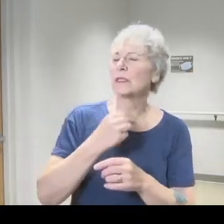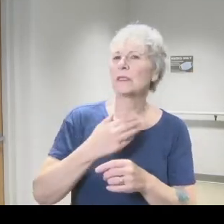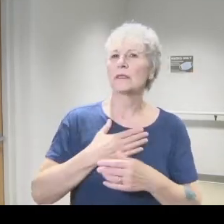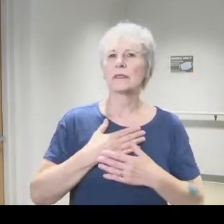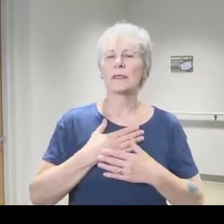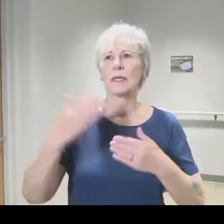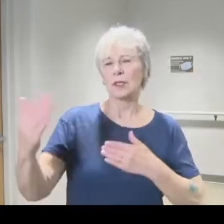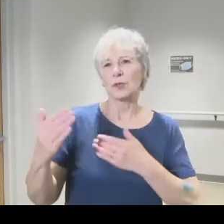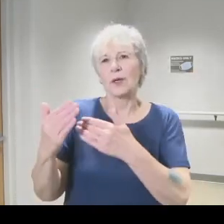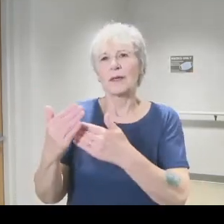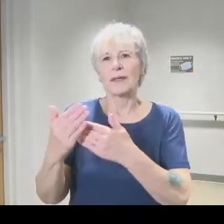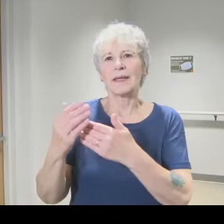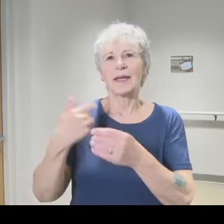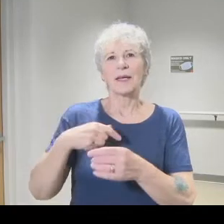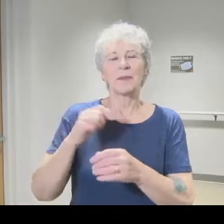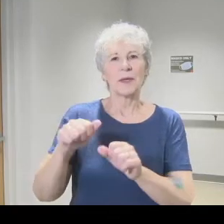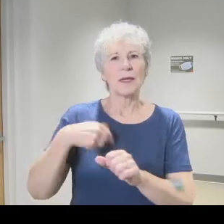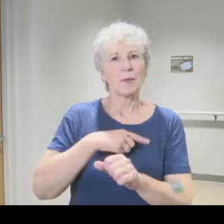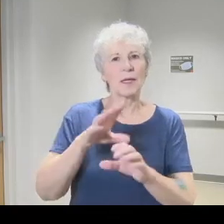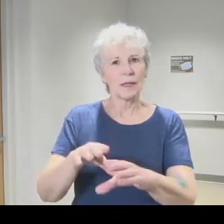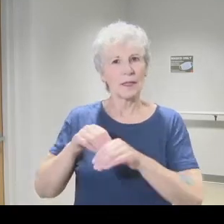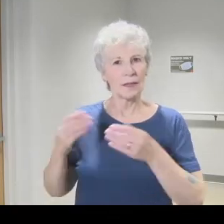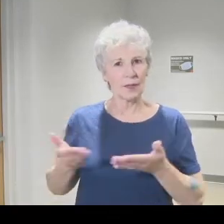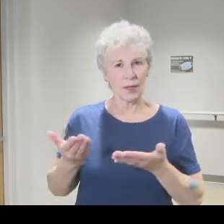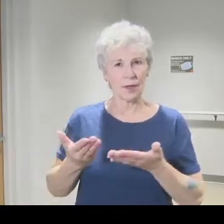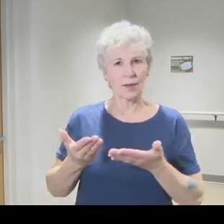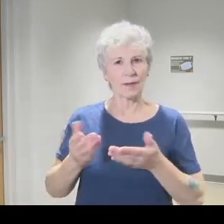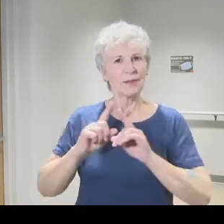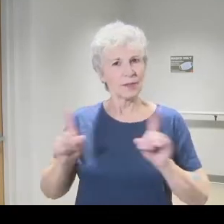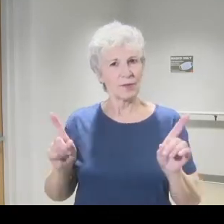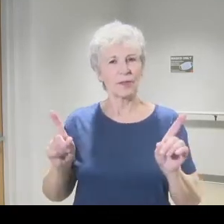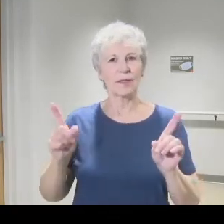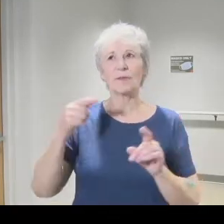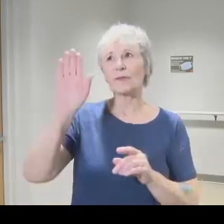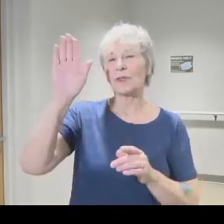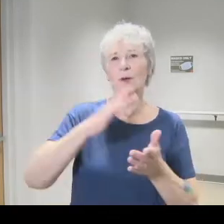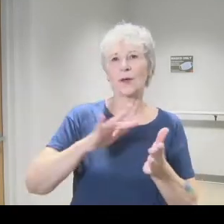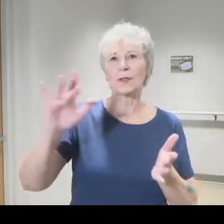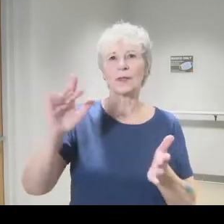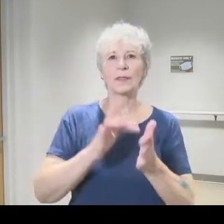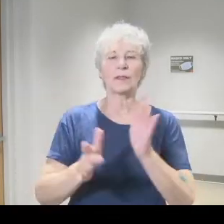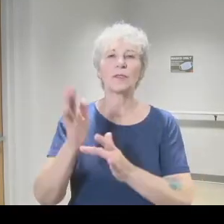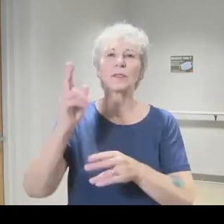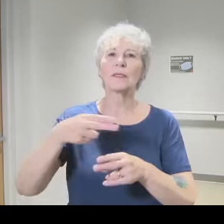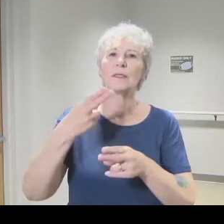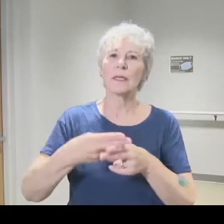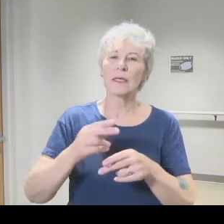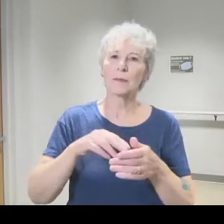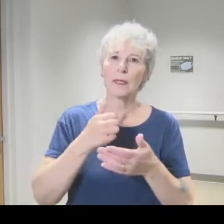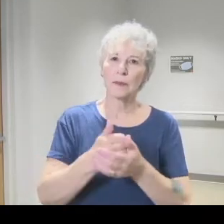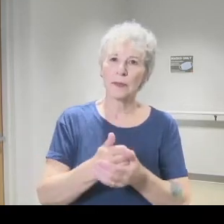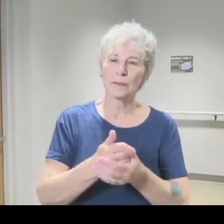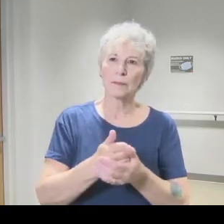we come away from this place different than the way we came in, and may it be for your glory. And it's in Jesus' name we pray. Amen.